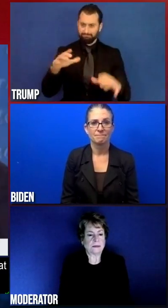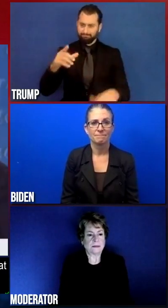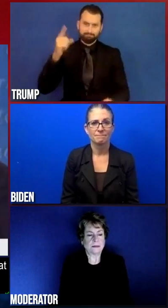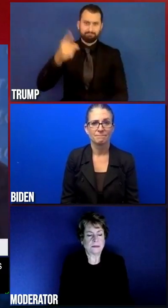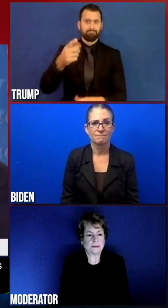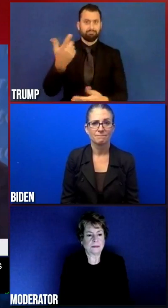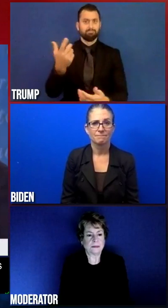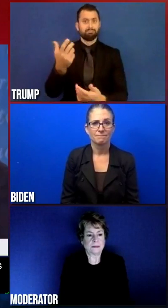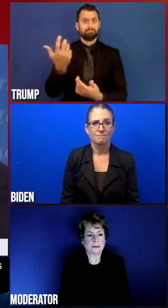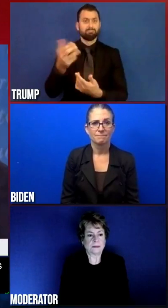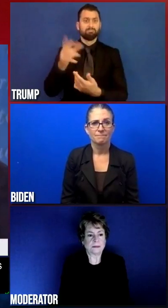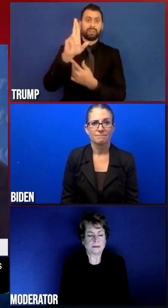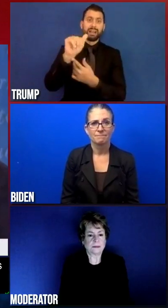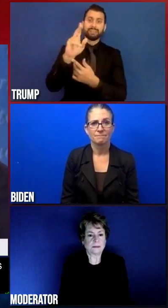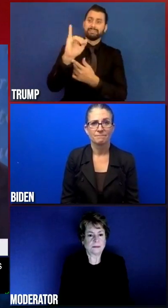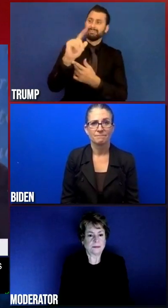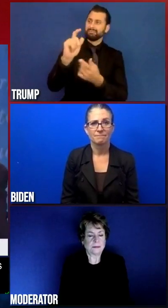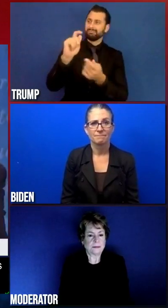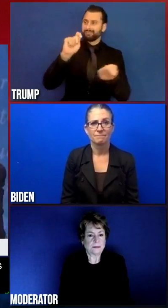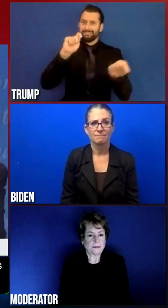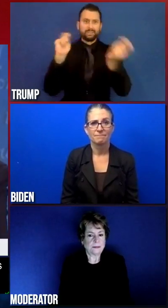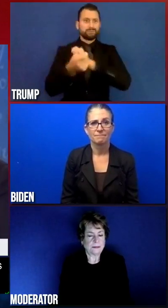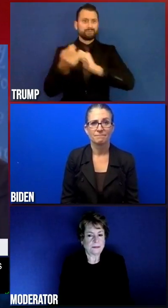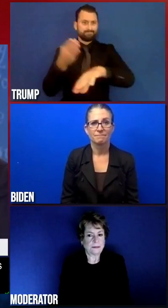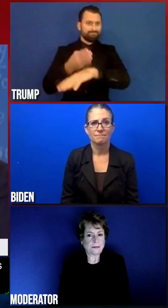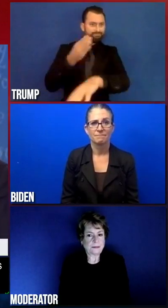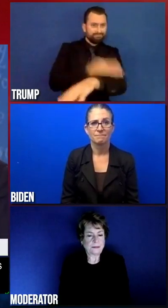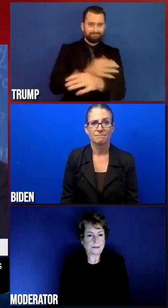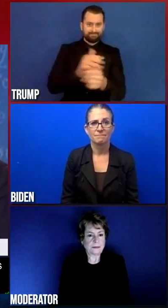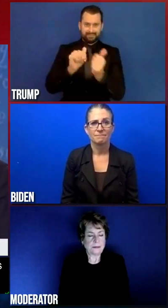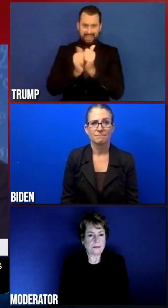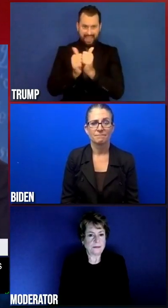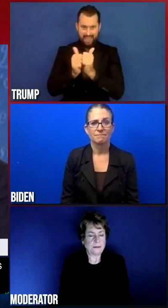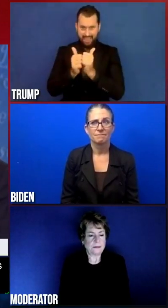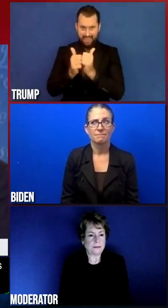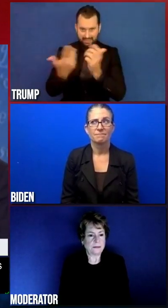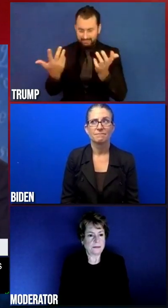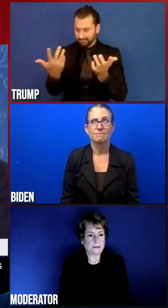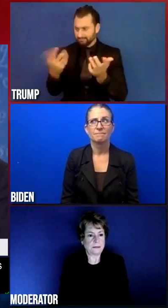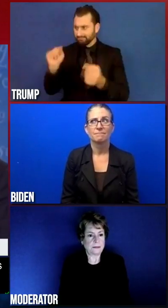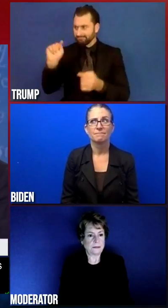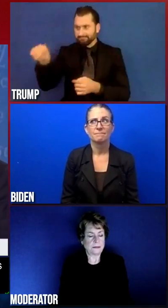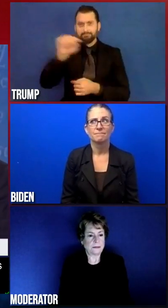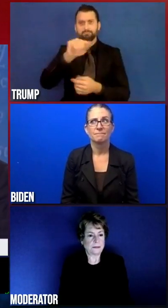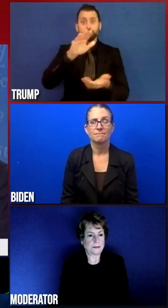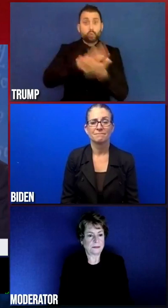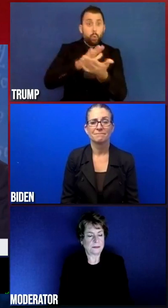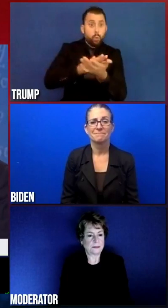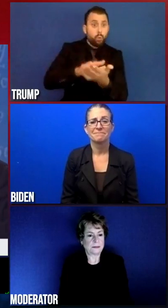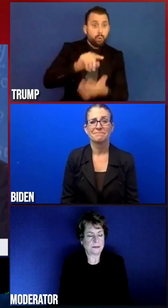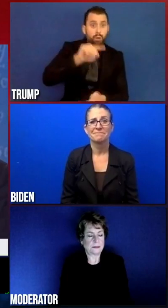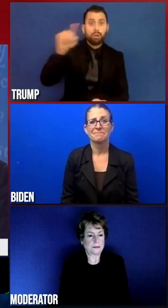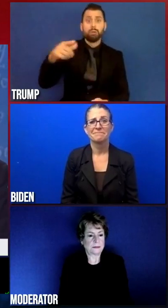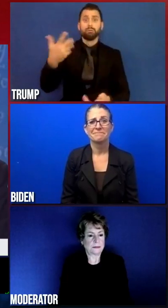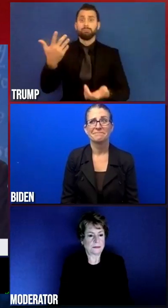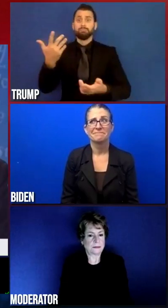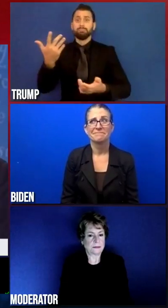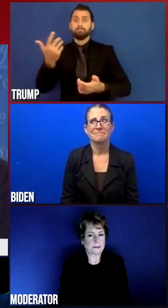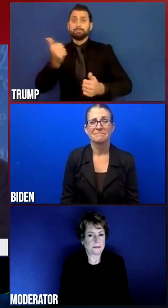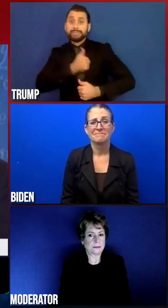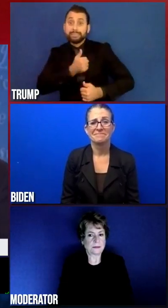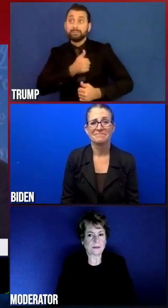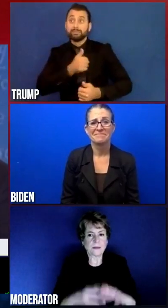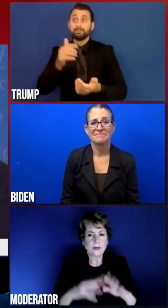military, in our schools, all over the place, and you know it, and so does everybody else. And he would know. What is radical